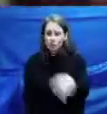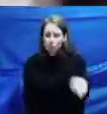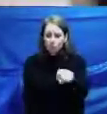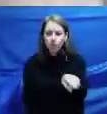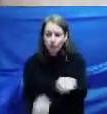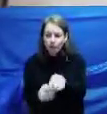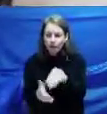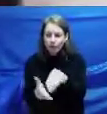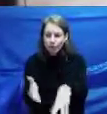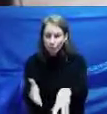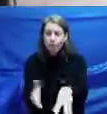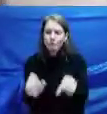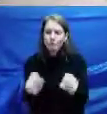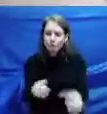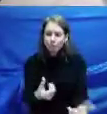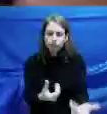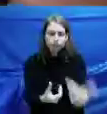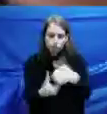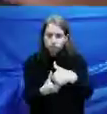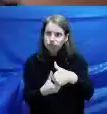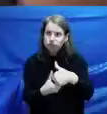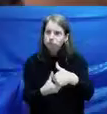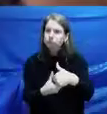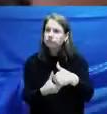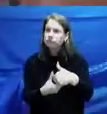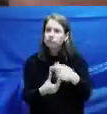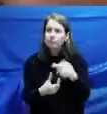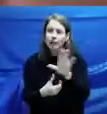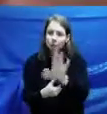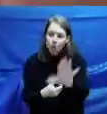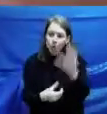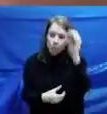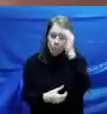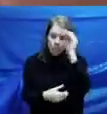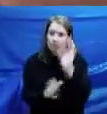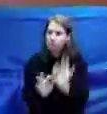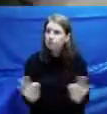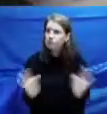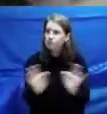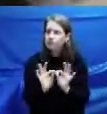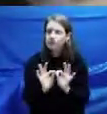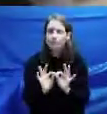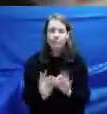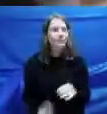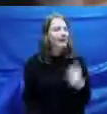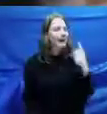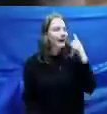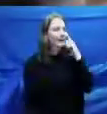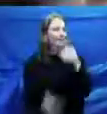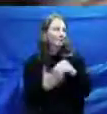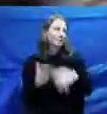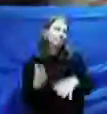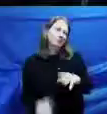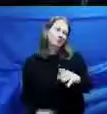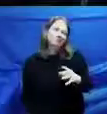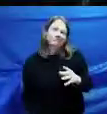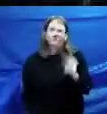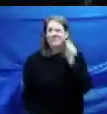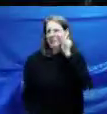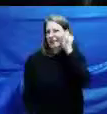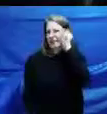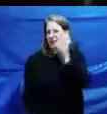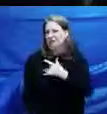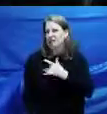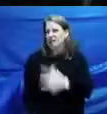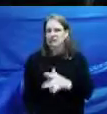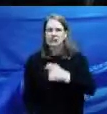think often what they fight against is the sense that life is happening to them. So we give them classrooms where they help to direct